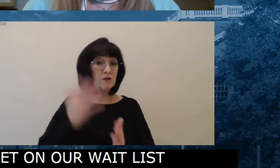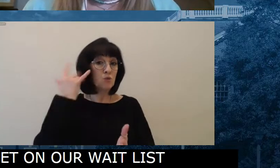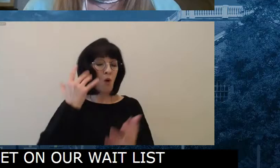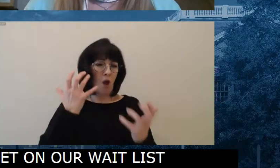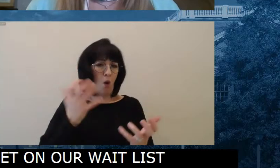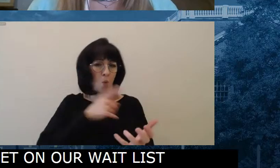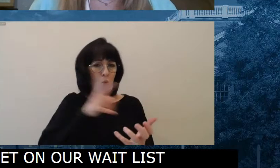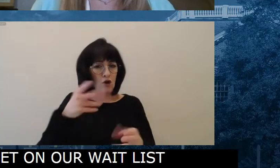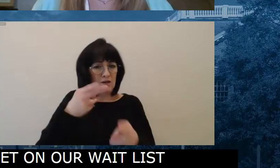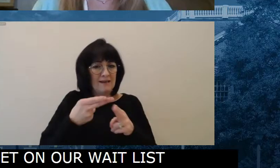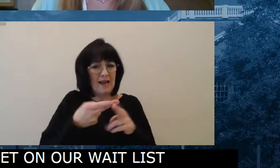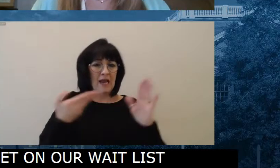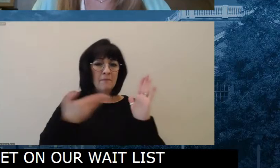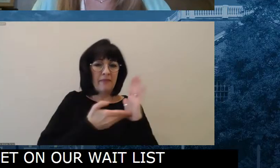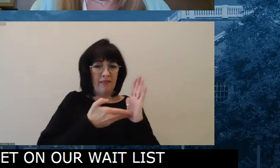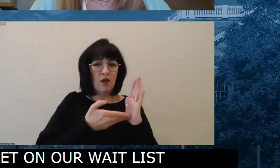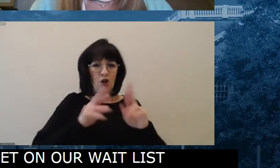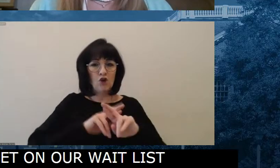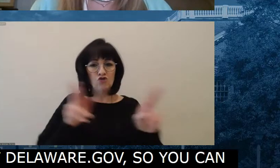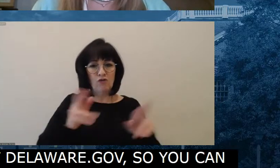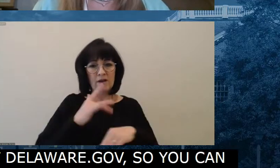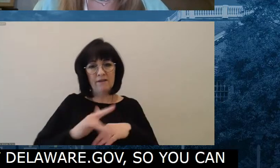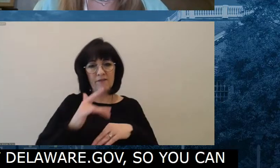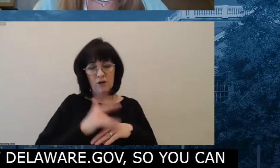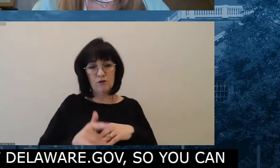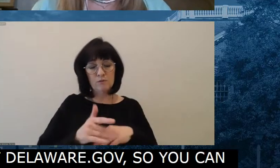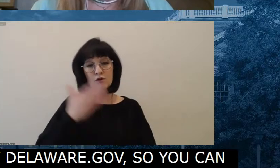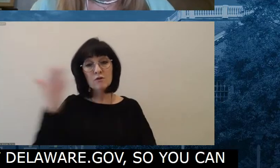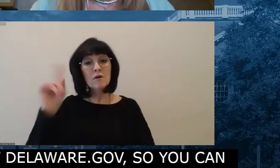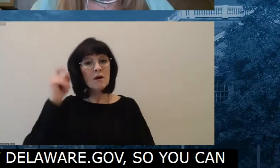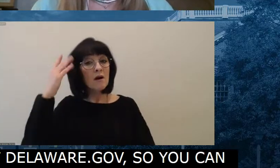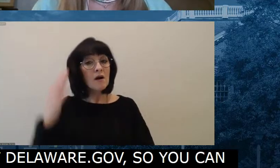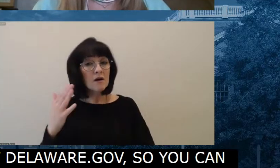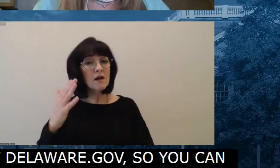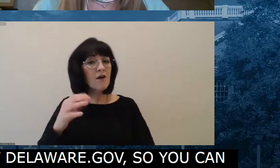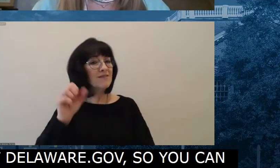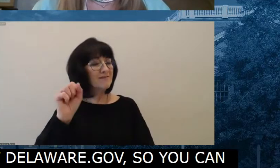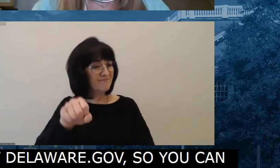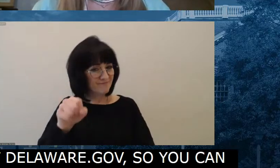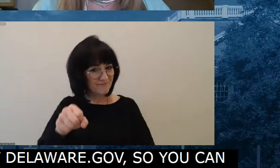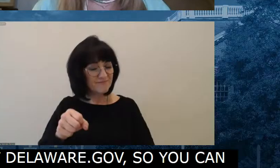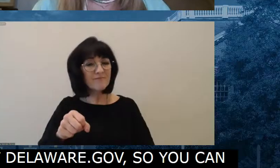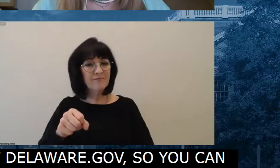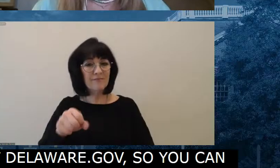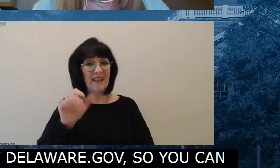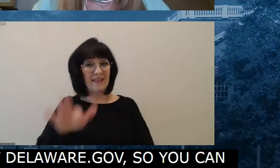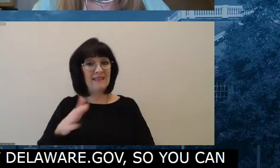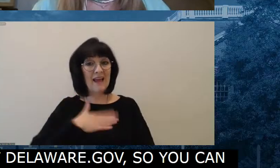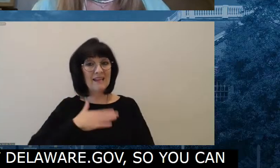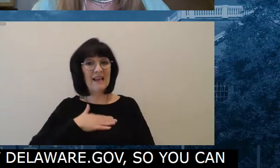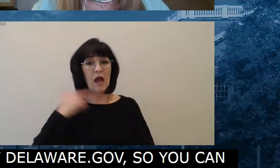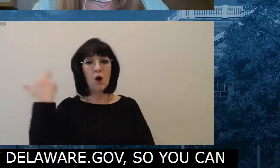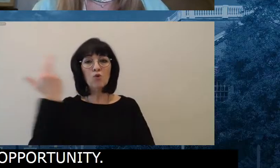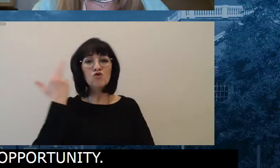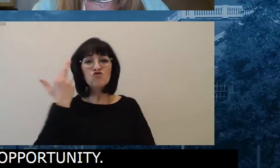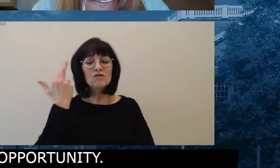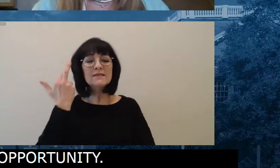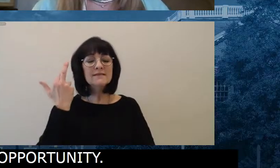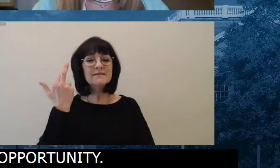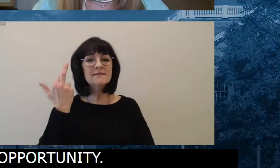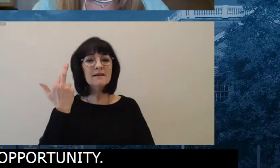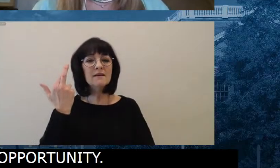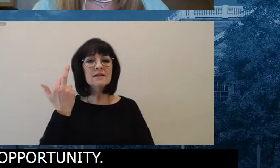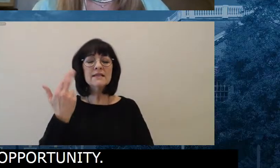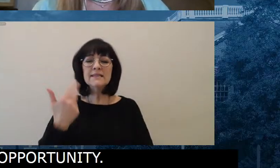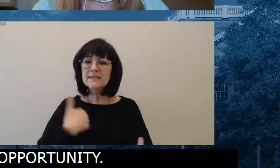vaccine opportunity. And it was one of the reasons we started looking for other ways to